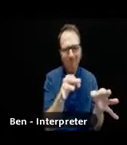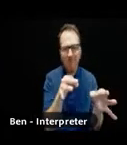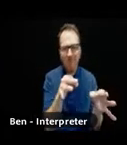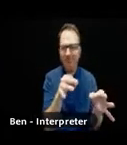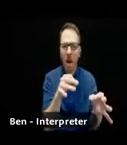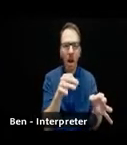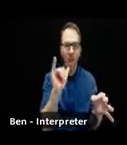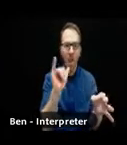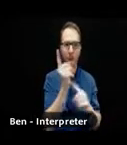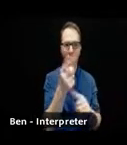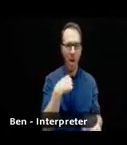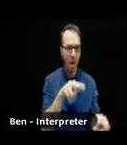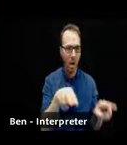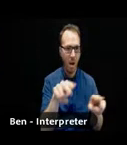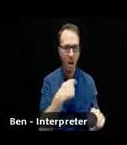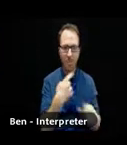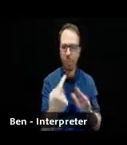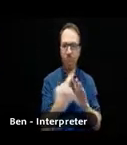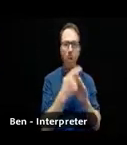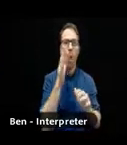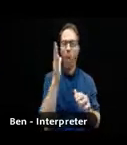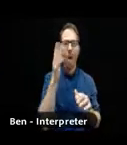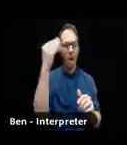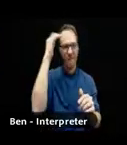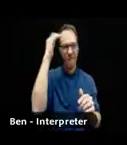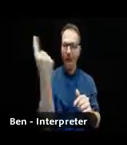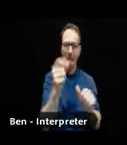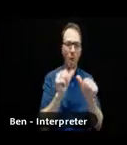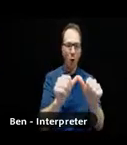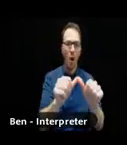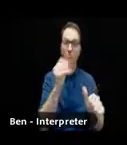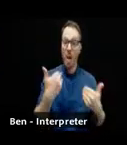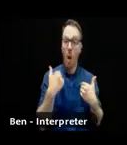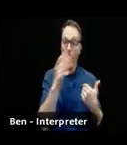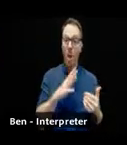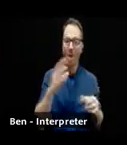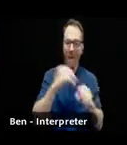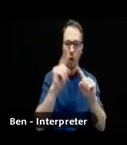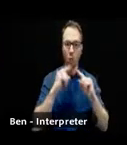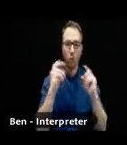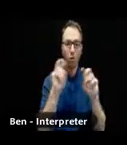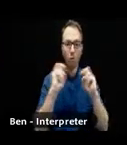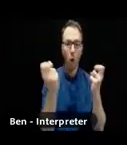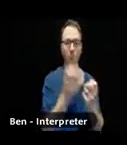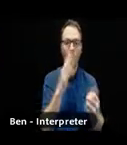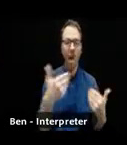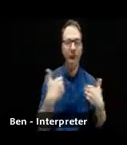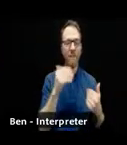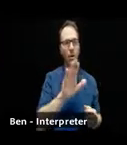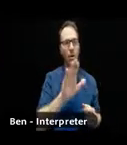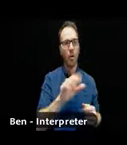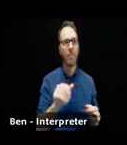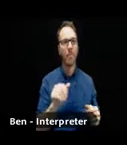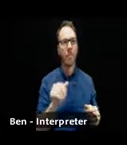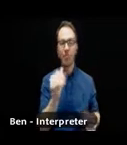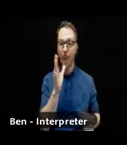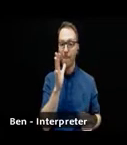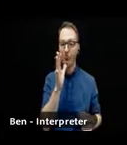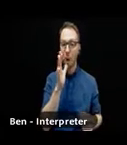stay with me forever, where this young woman who had decided that in the circle she was going to have her mother